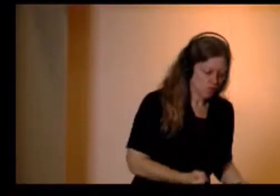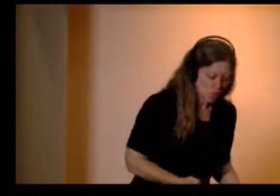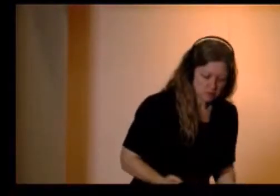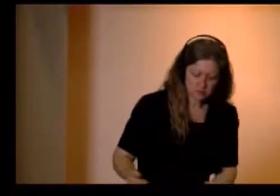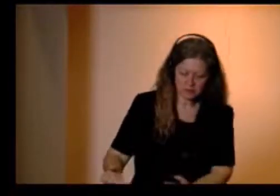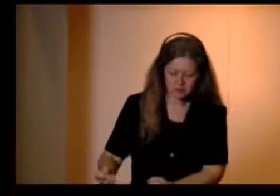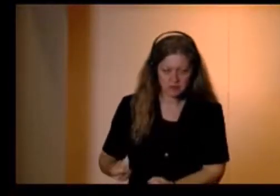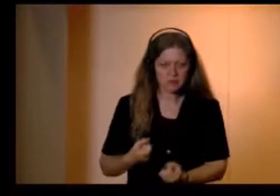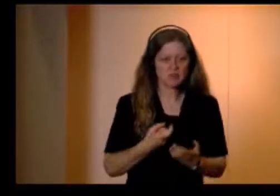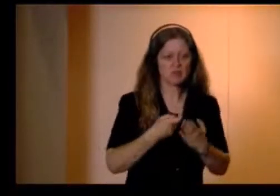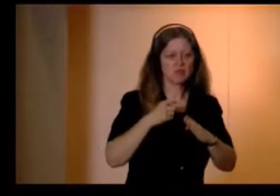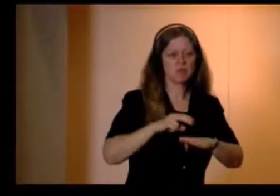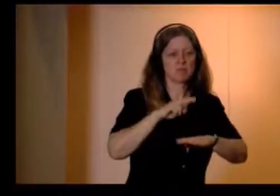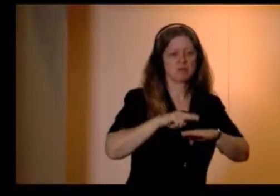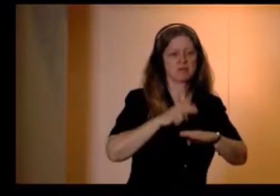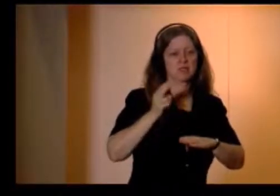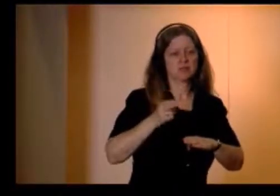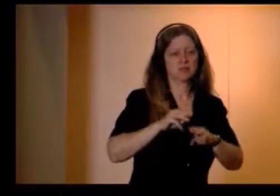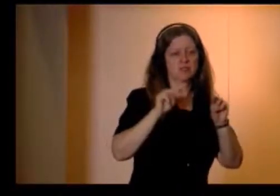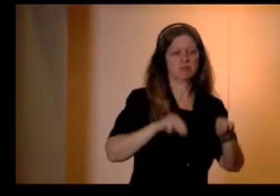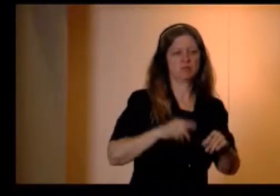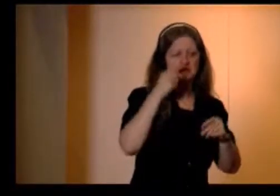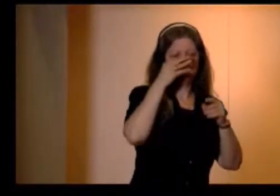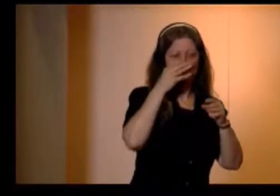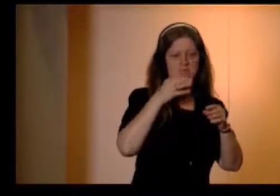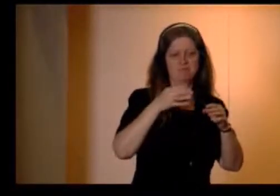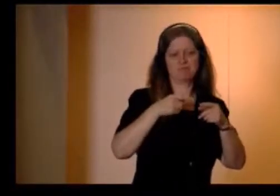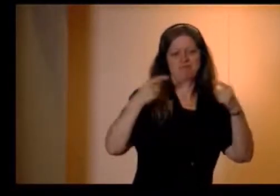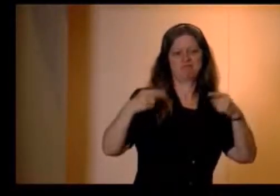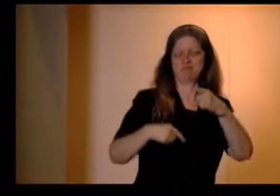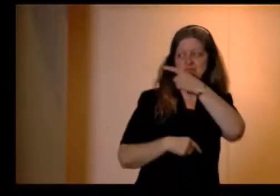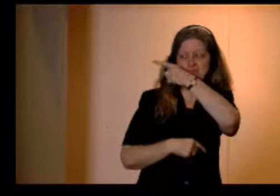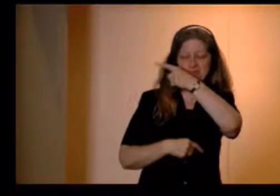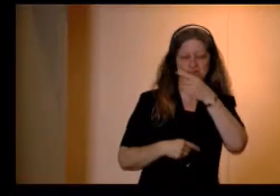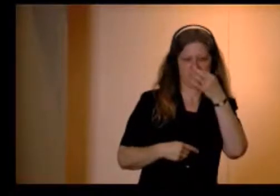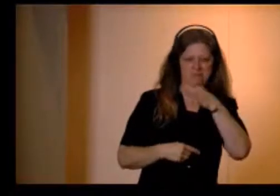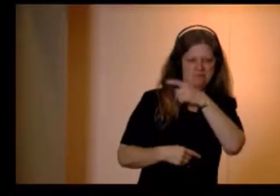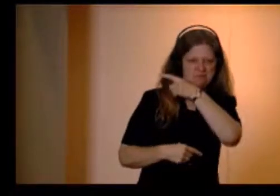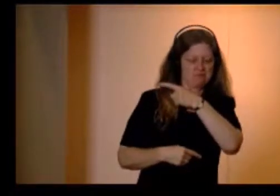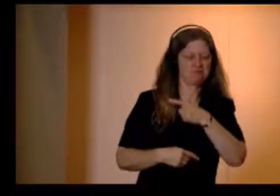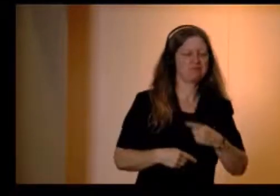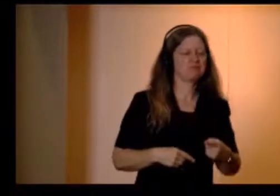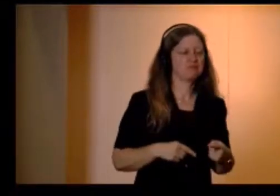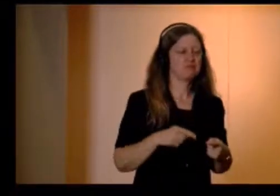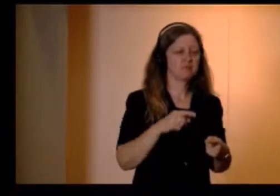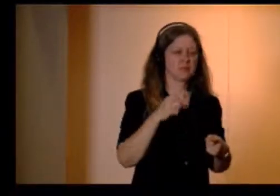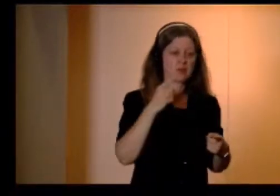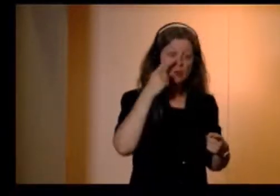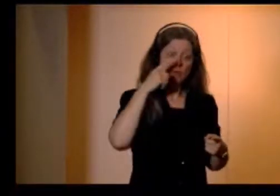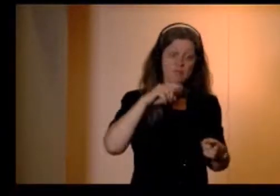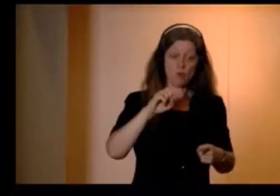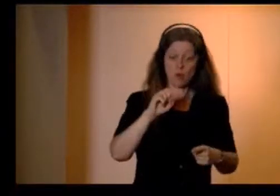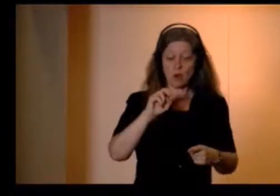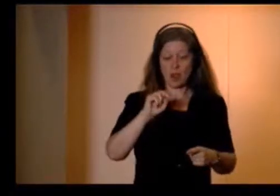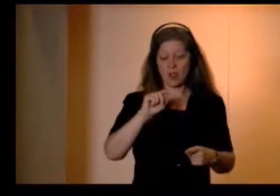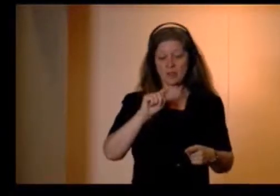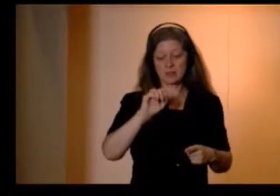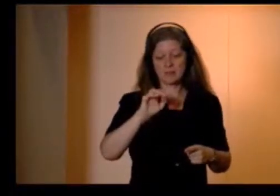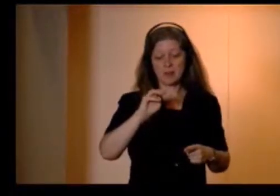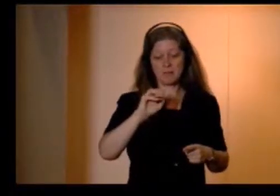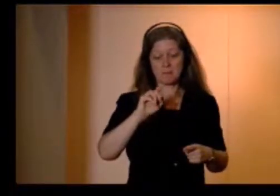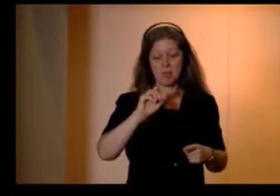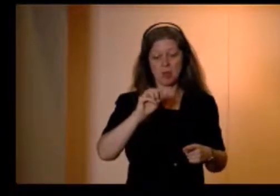the Natural History Museum just across the mall here. And to someone who is an entomologist, like I was trained